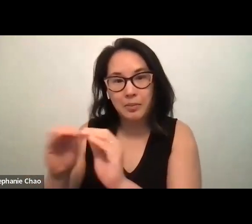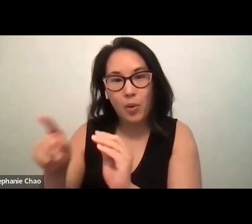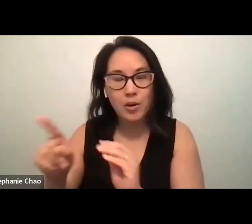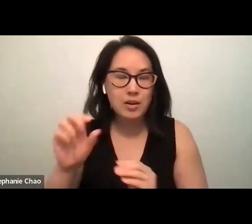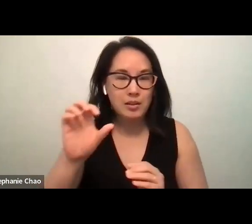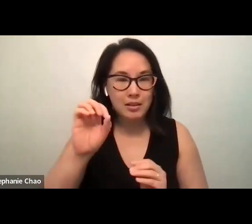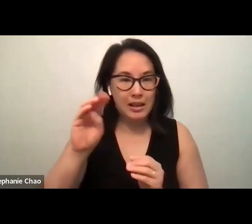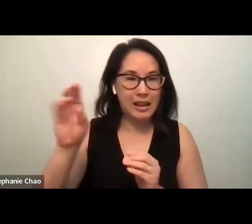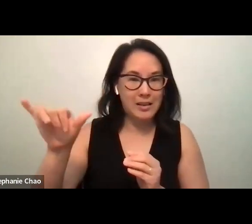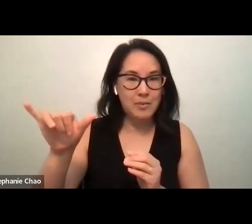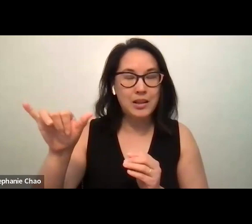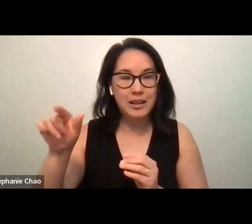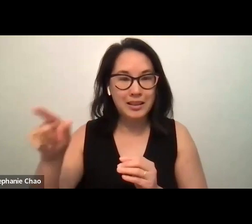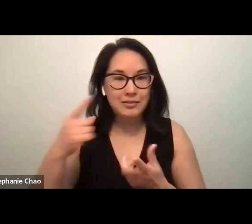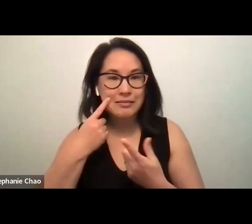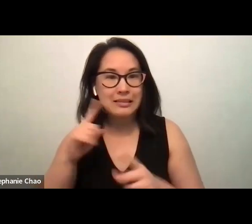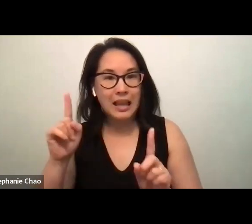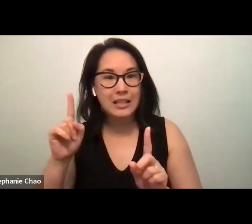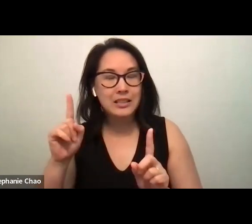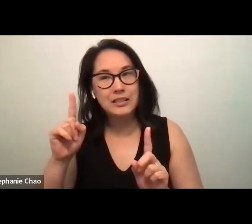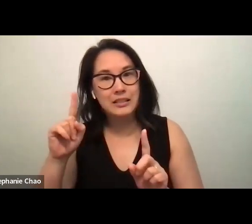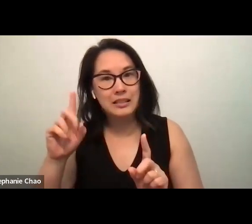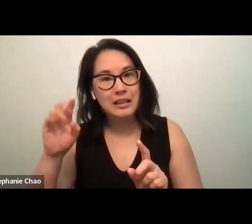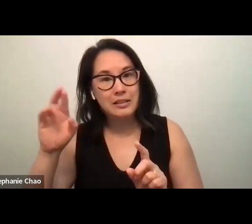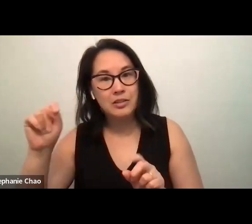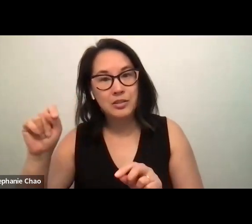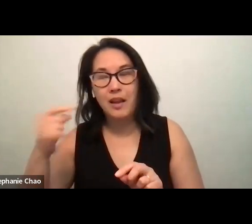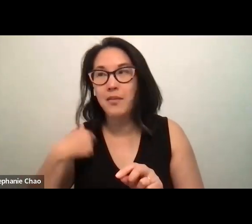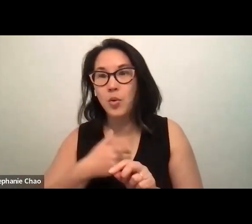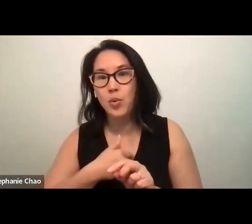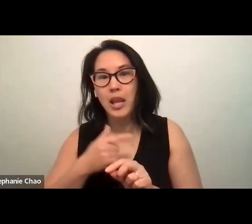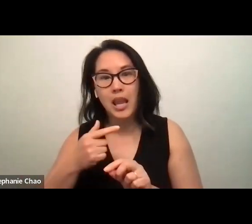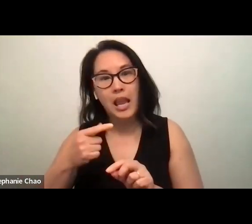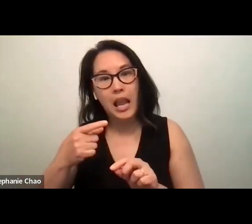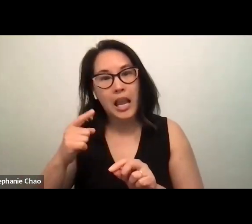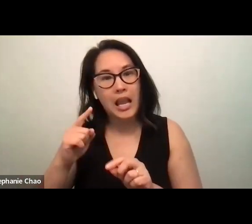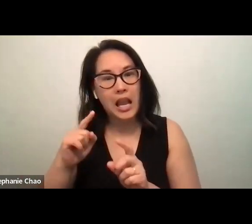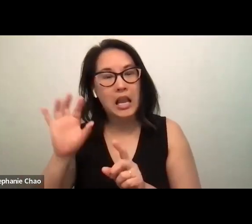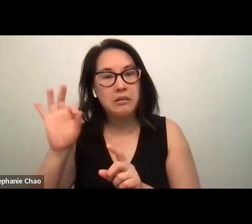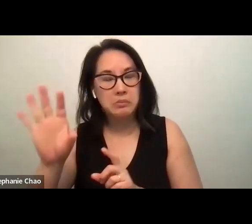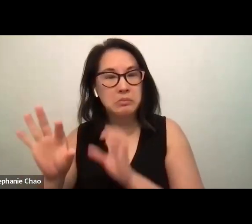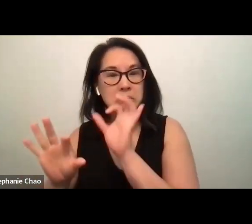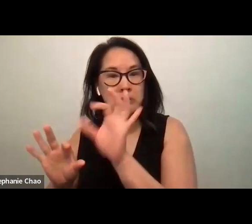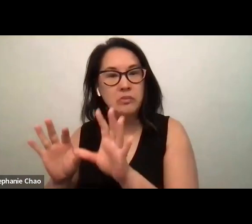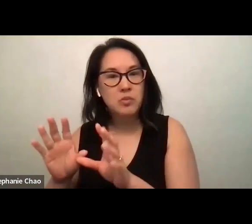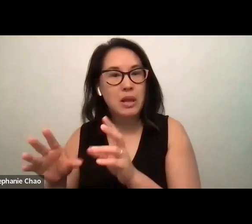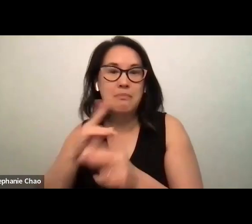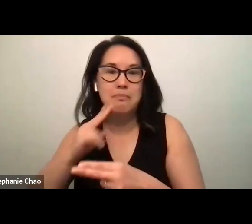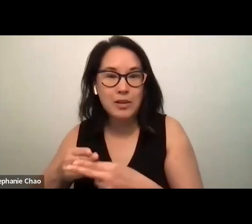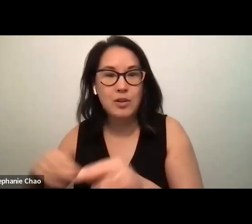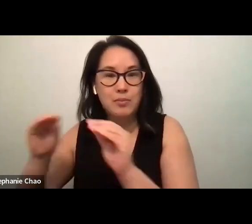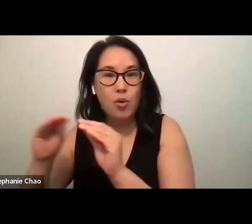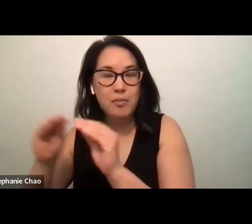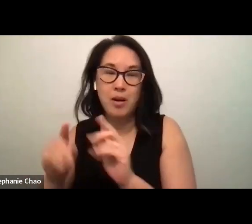Emily's successive drafts, we brought more and more out. But it is tricky in describing the visuals that keeping the ambiguity